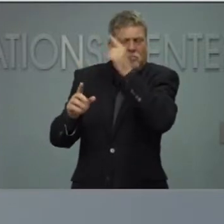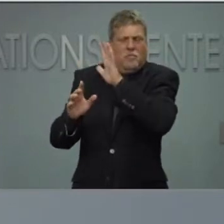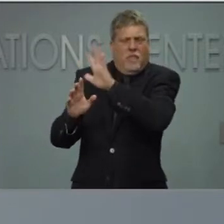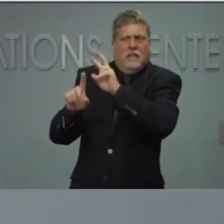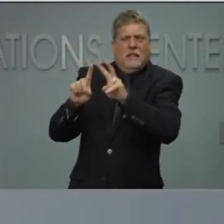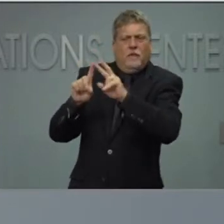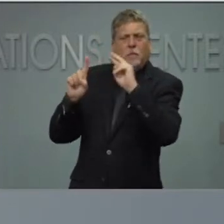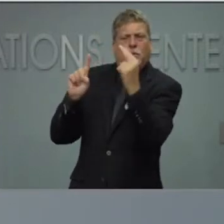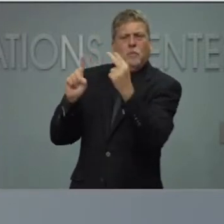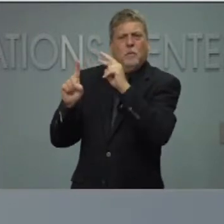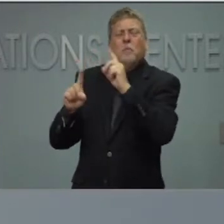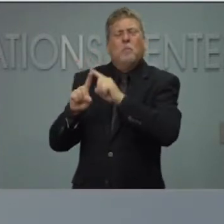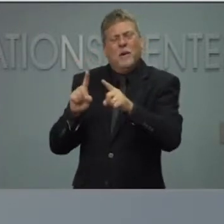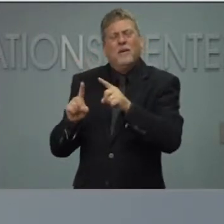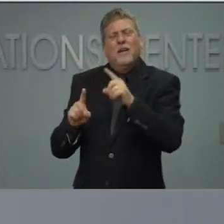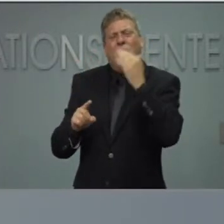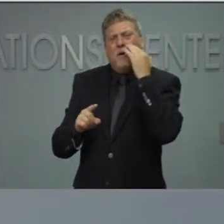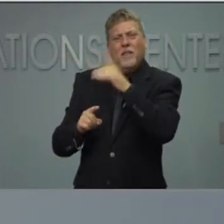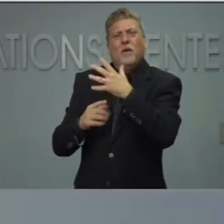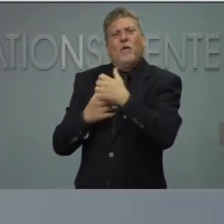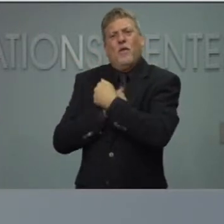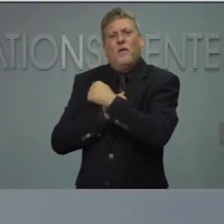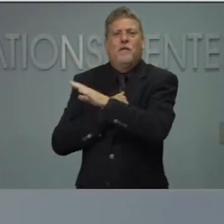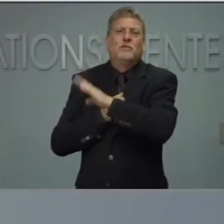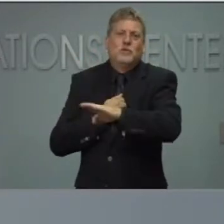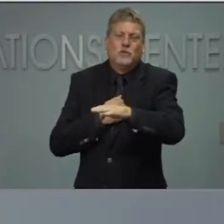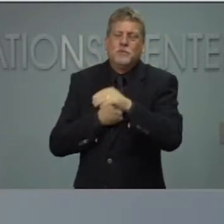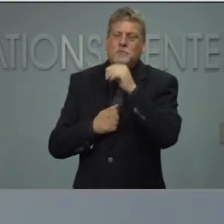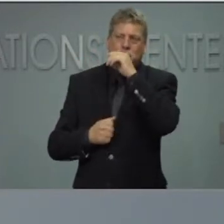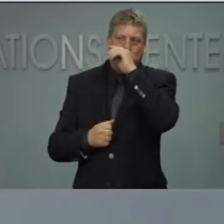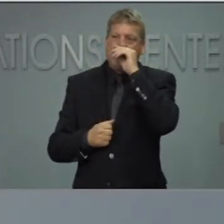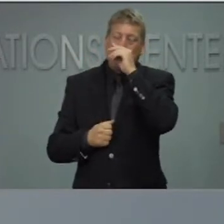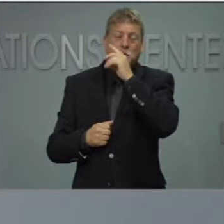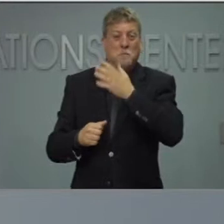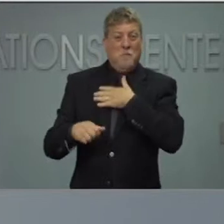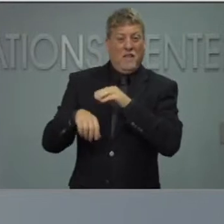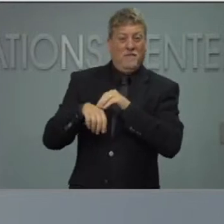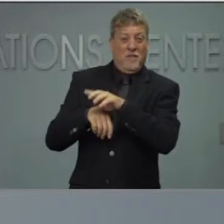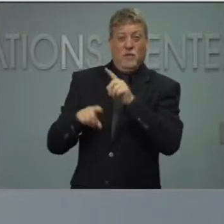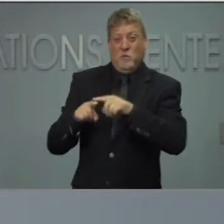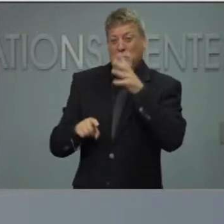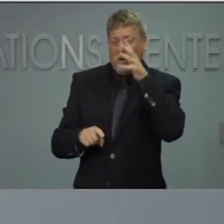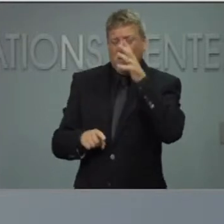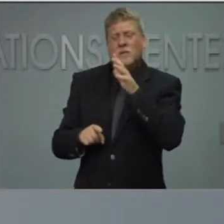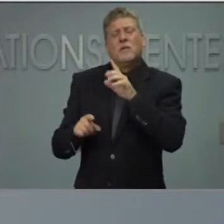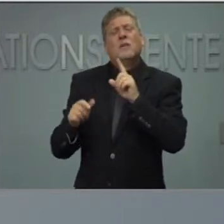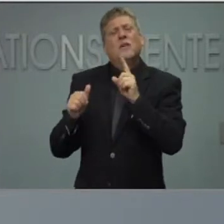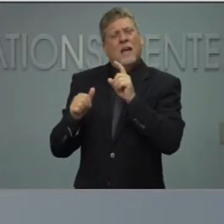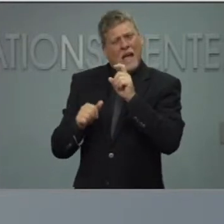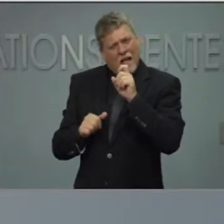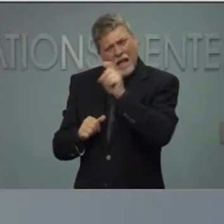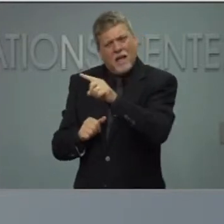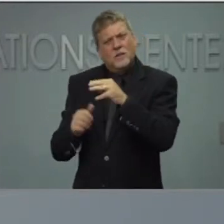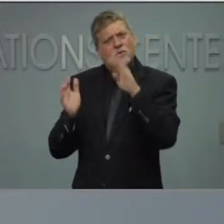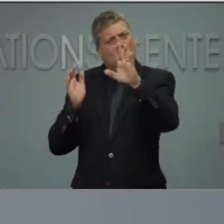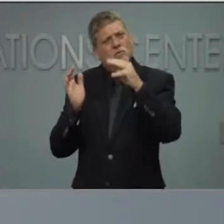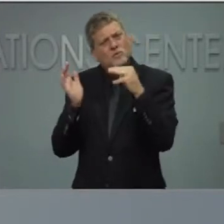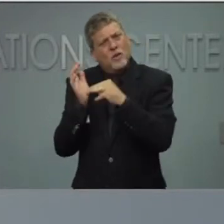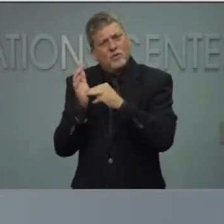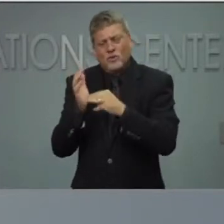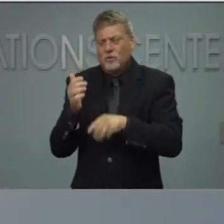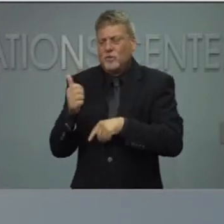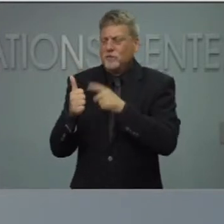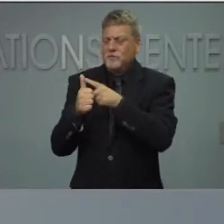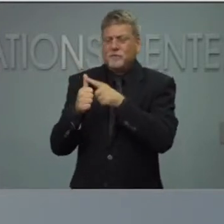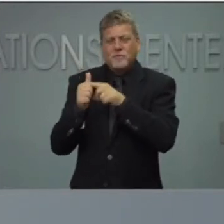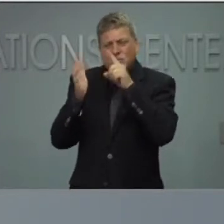to listen to doctors, to look at the CDC, to see all of the evidence that is there